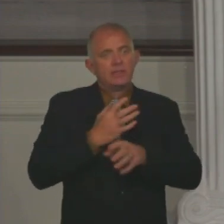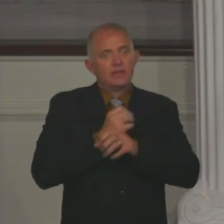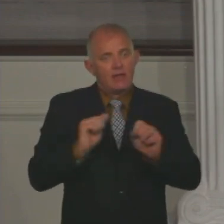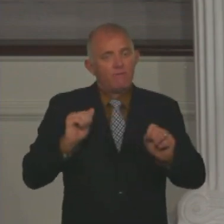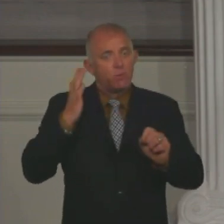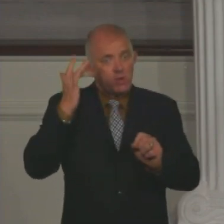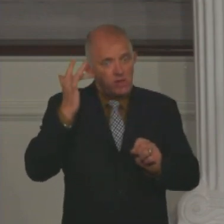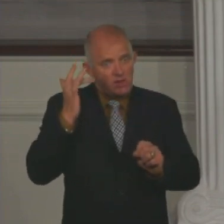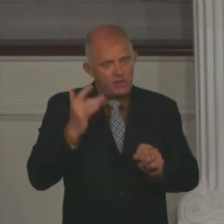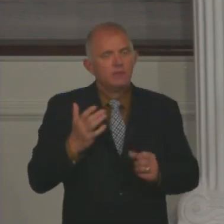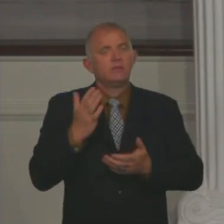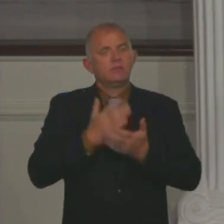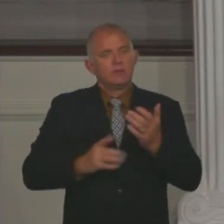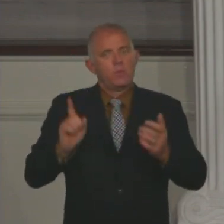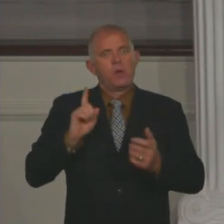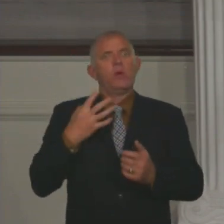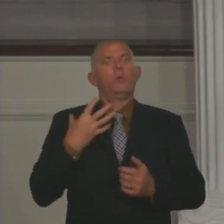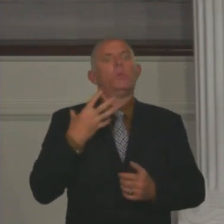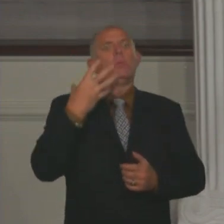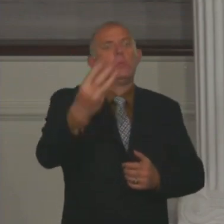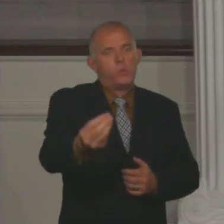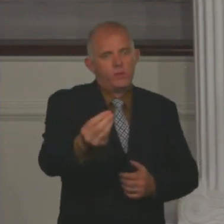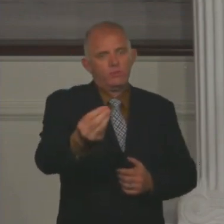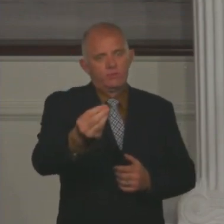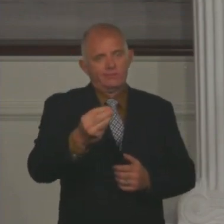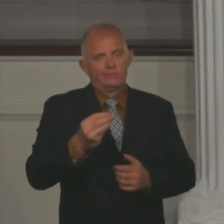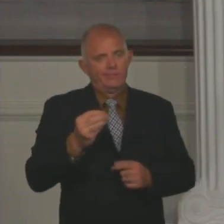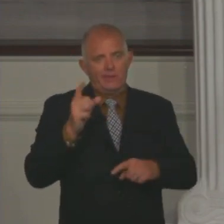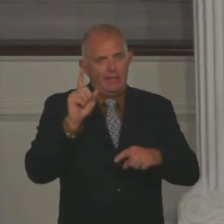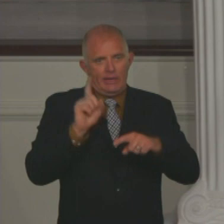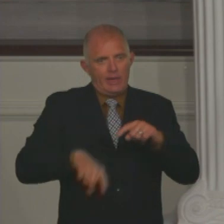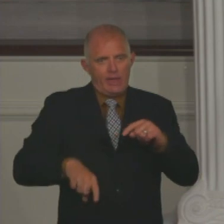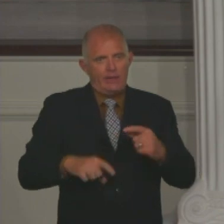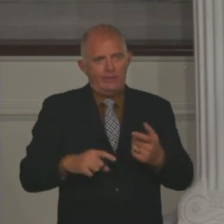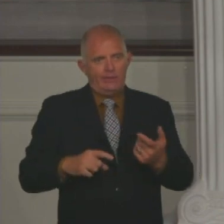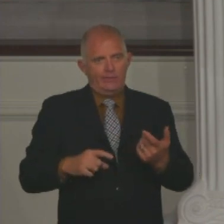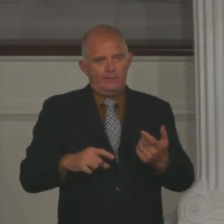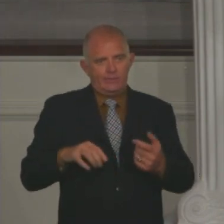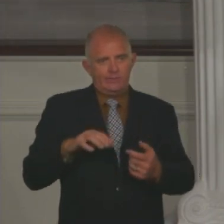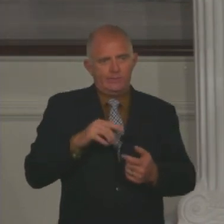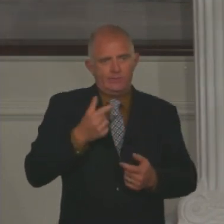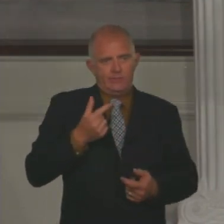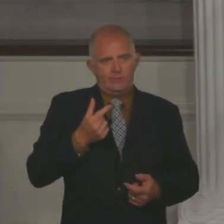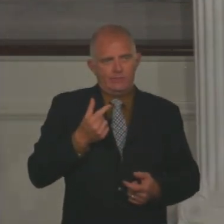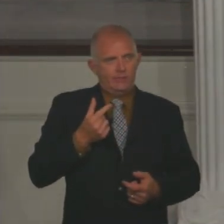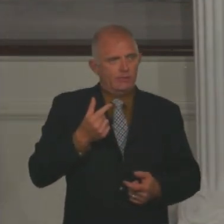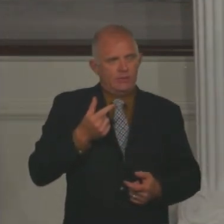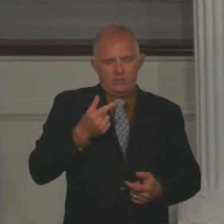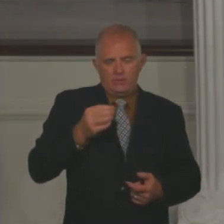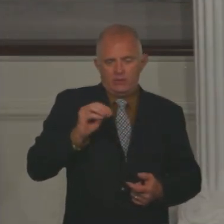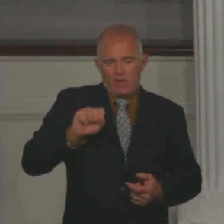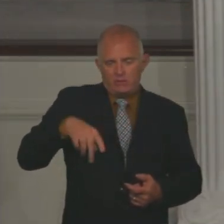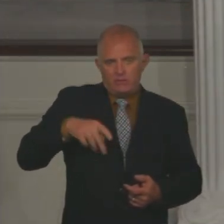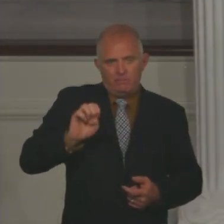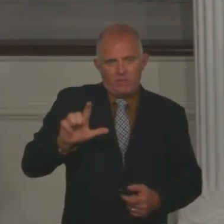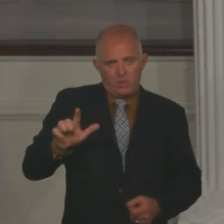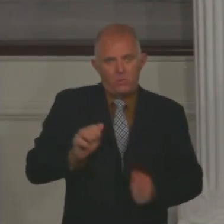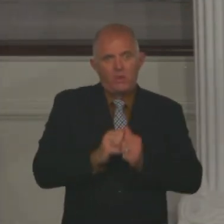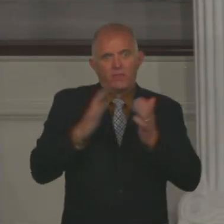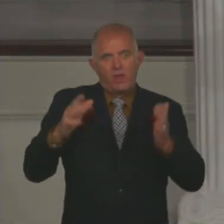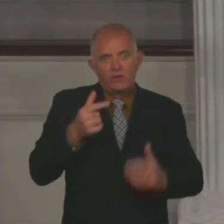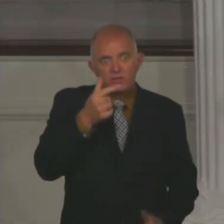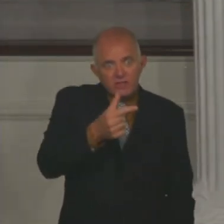win to Christ because somebody goes out. You can't spell the gospel without go. And I want to encourage you, church family, you do that as